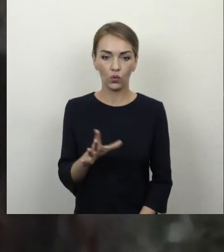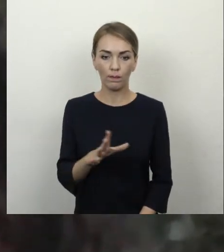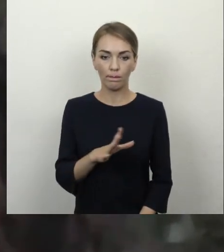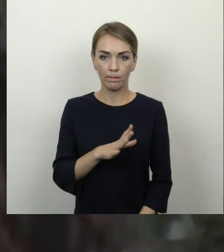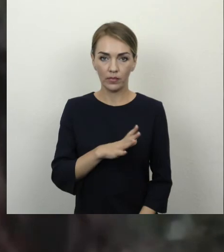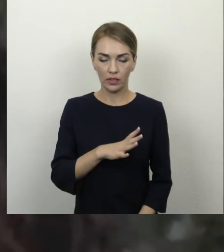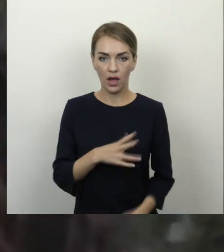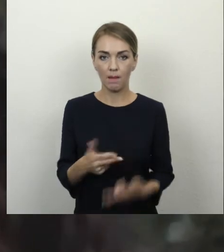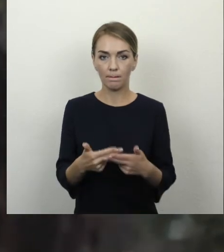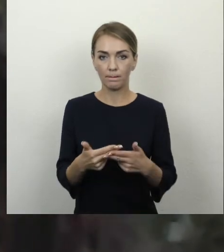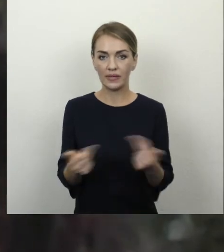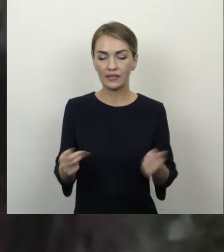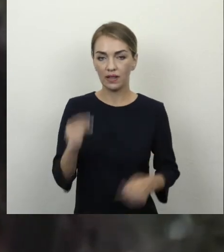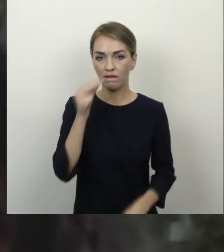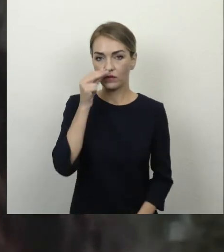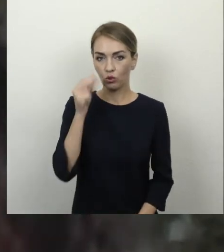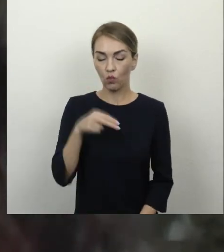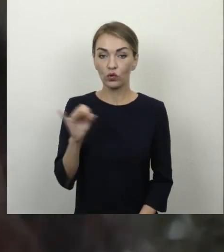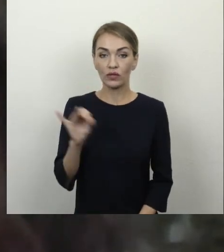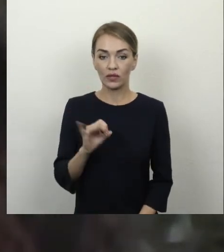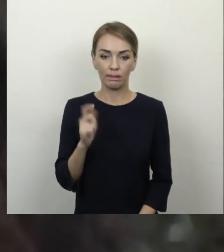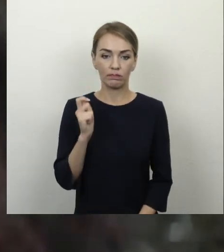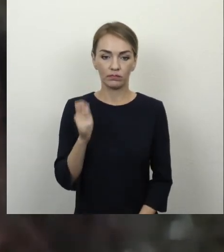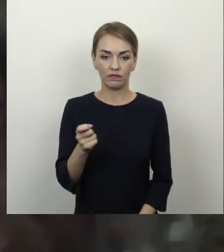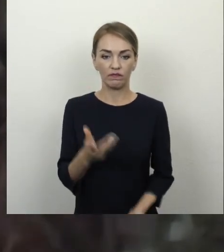some part of it.